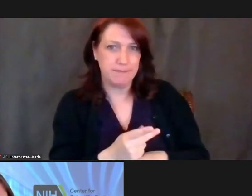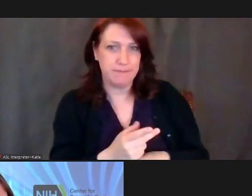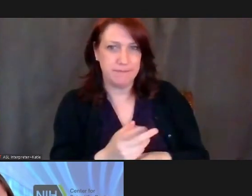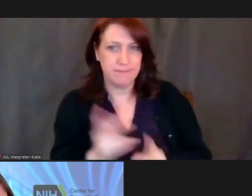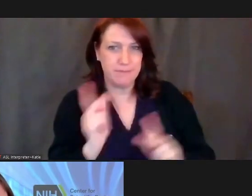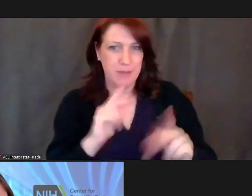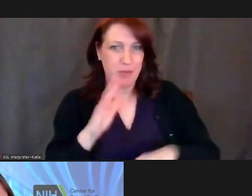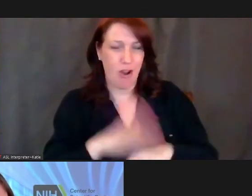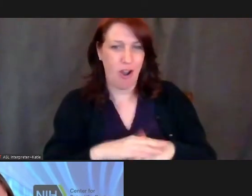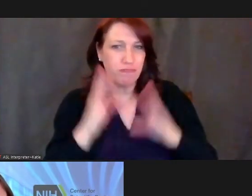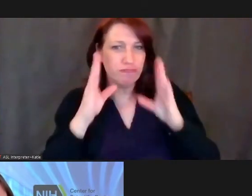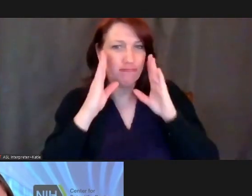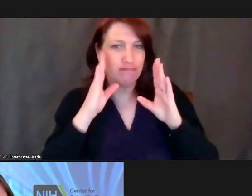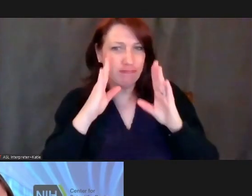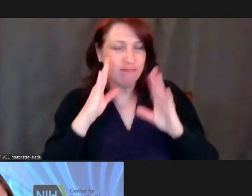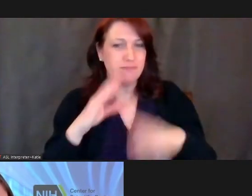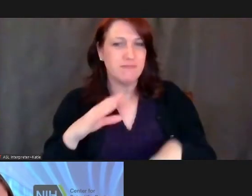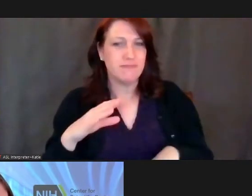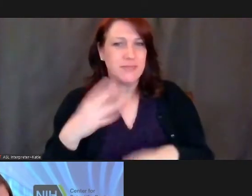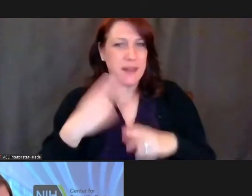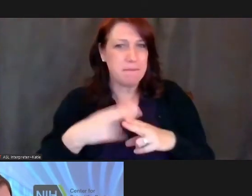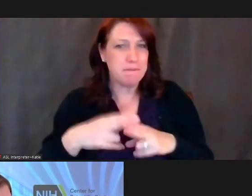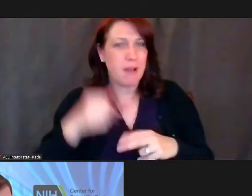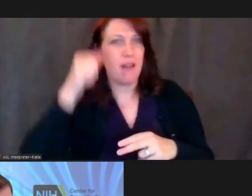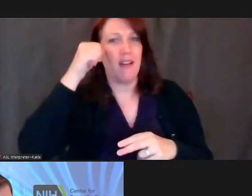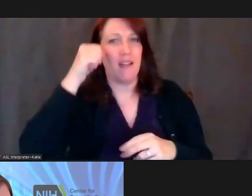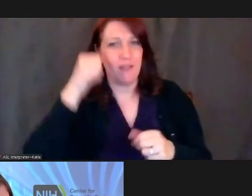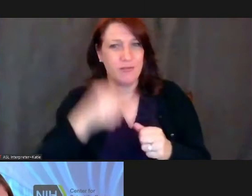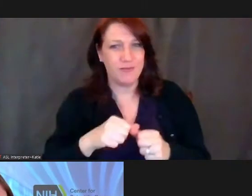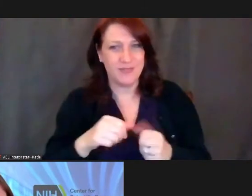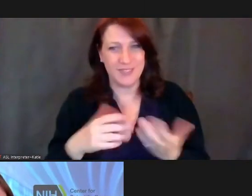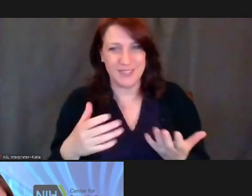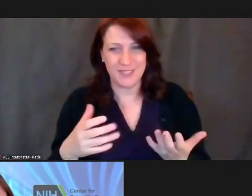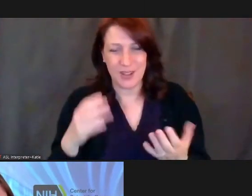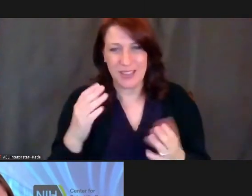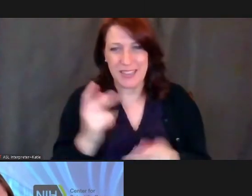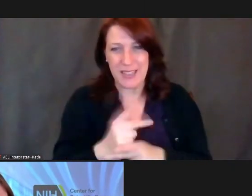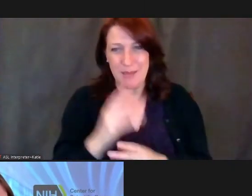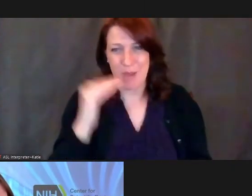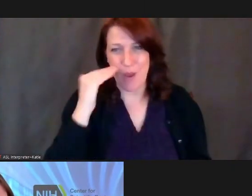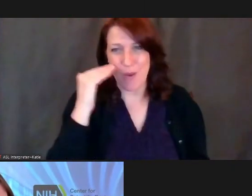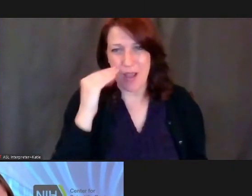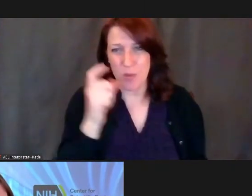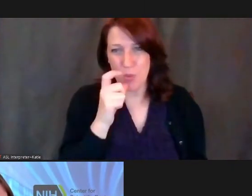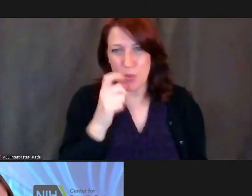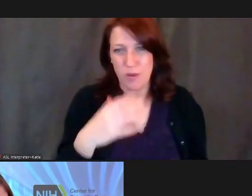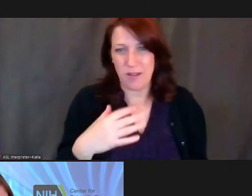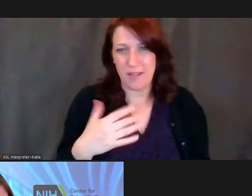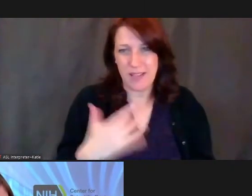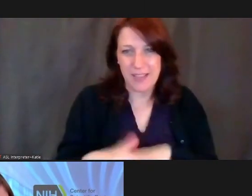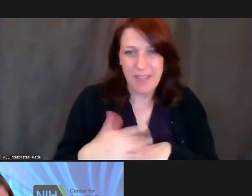people on our radar. So it just helps SROs to kind of keep aware of the people who are available.